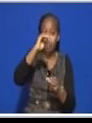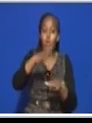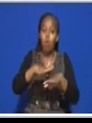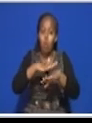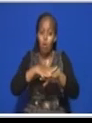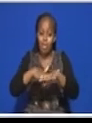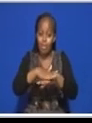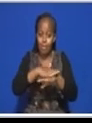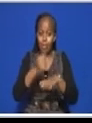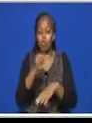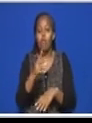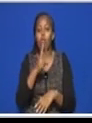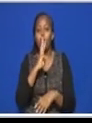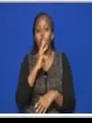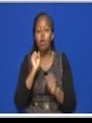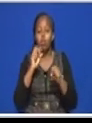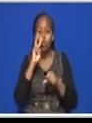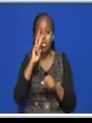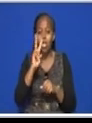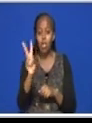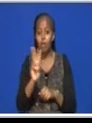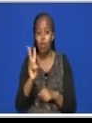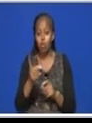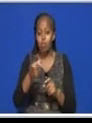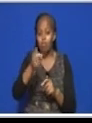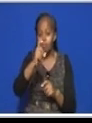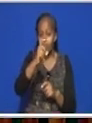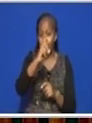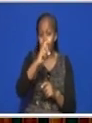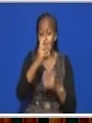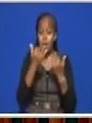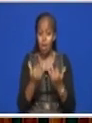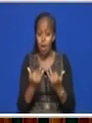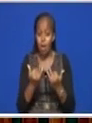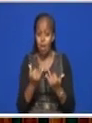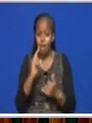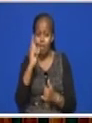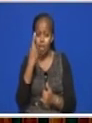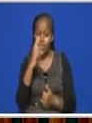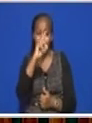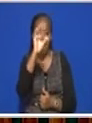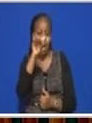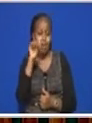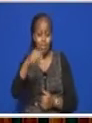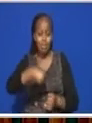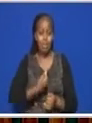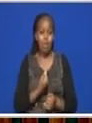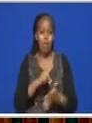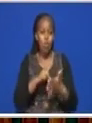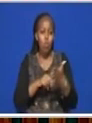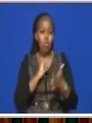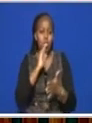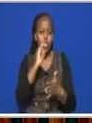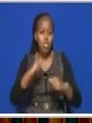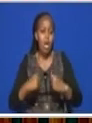observed that its volume increases. One ought to ask himself that what is